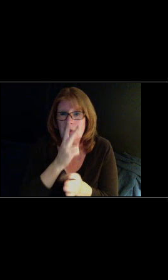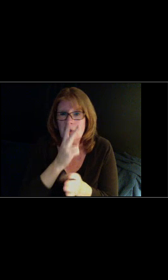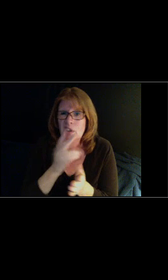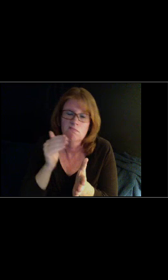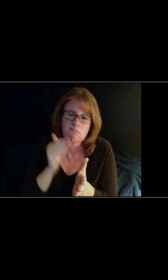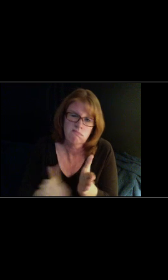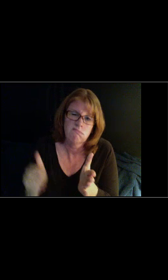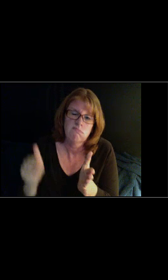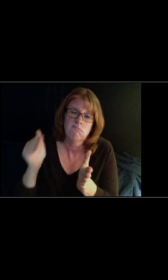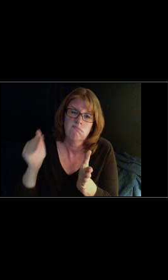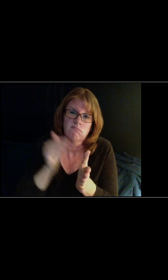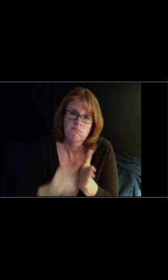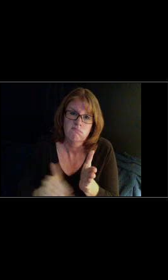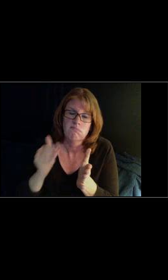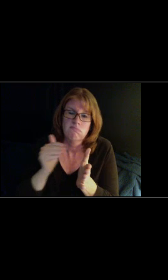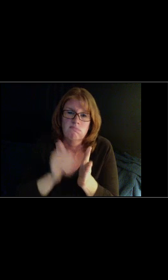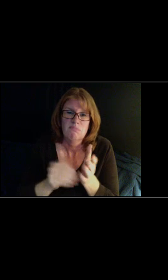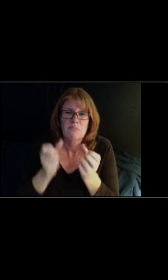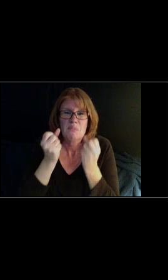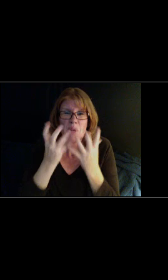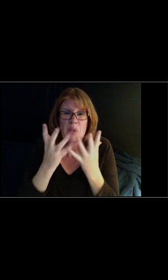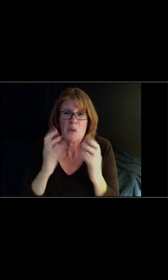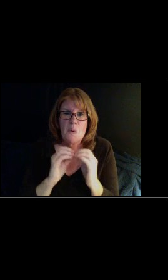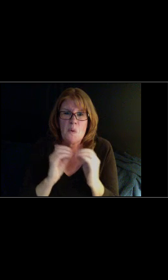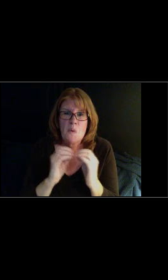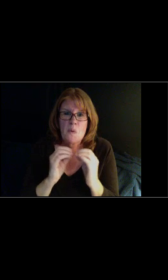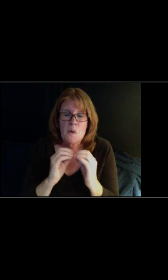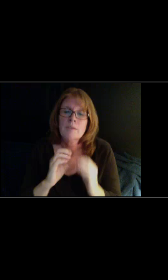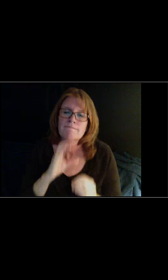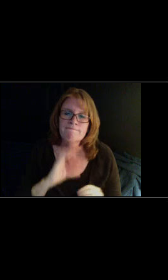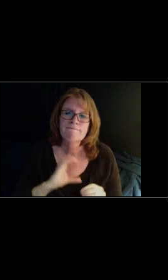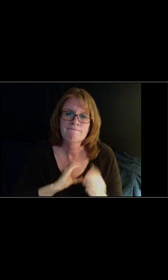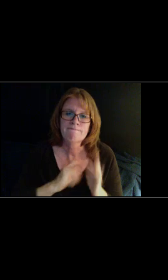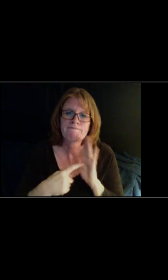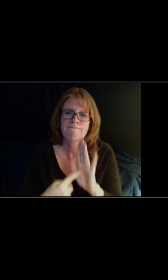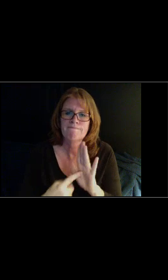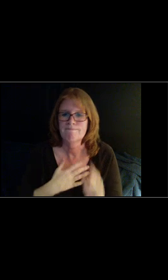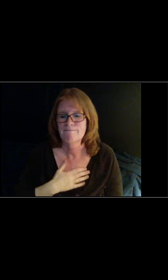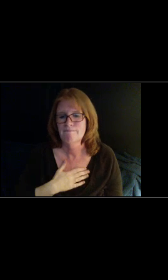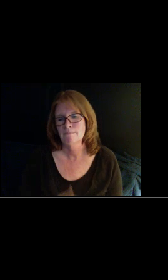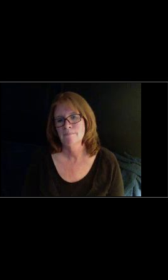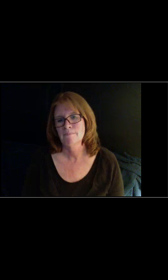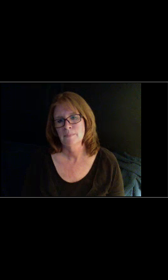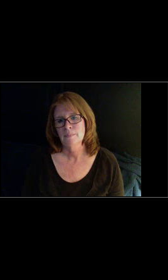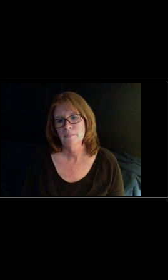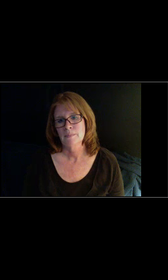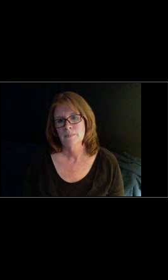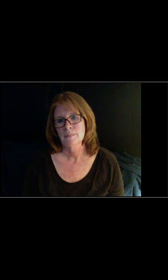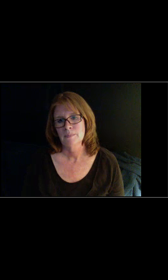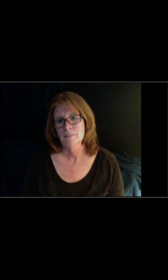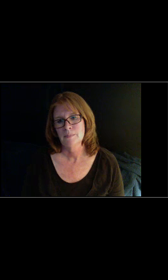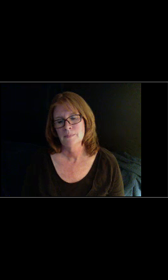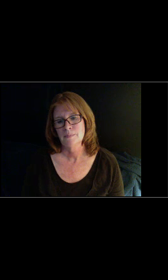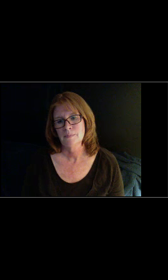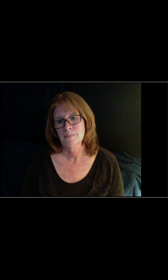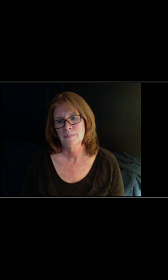from translation, interpreting, various fields of study, you'll see many other